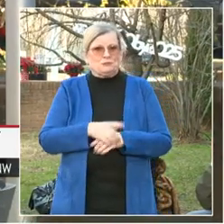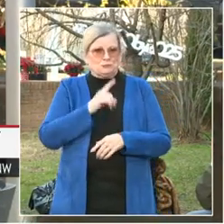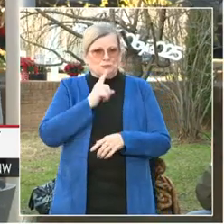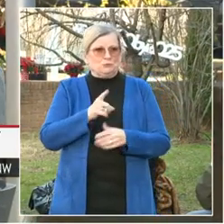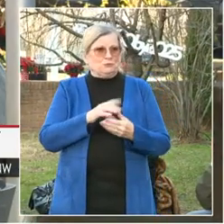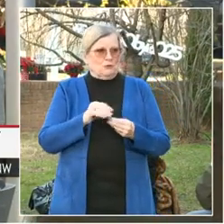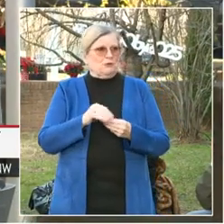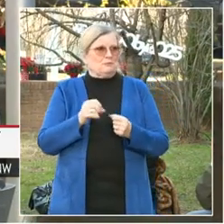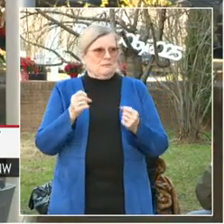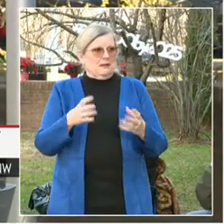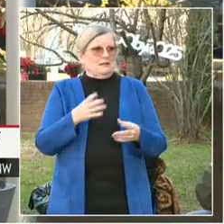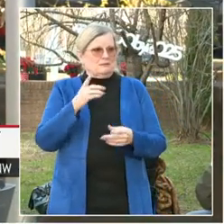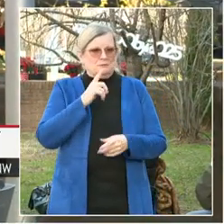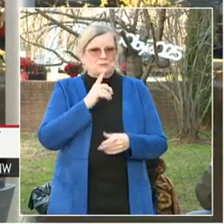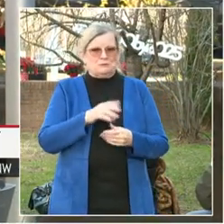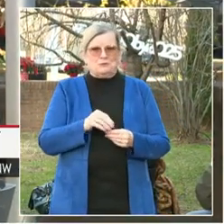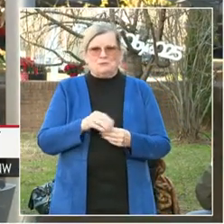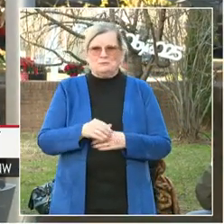Yes.